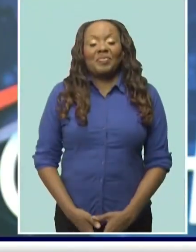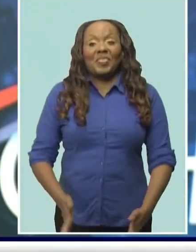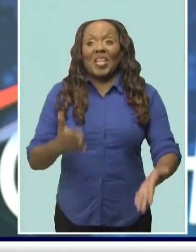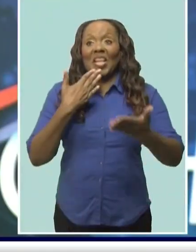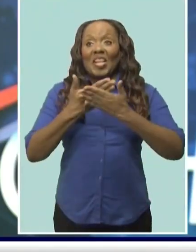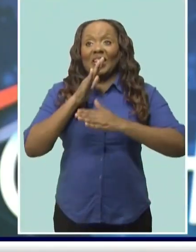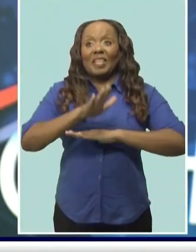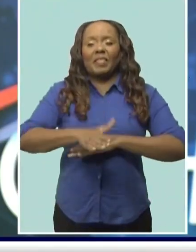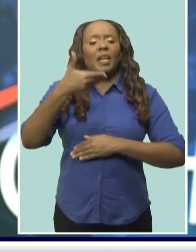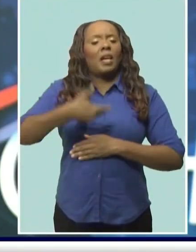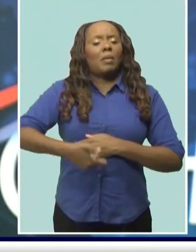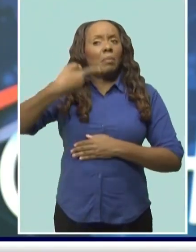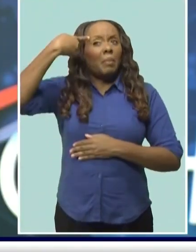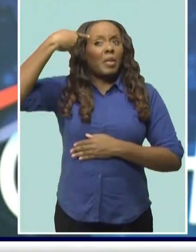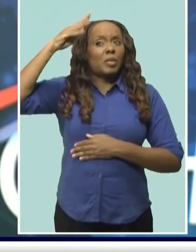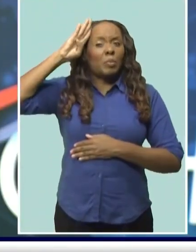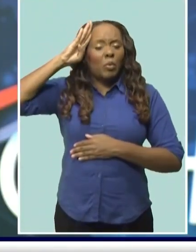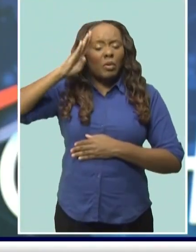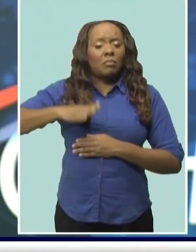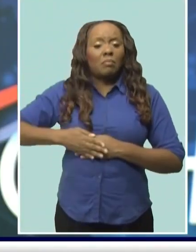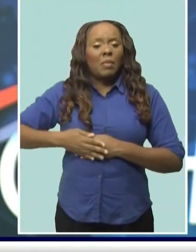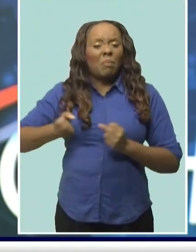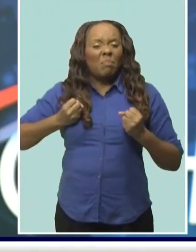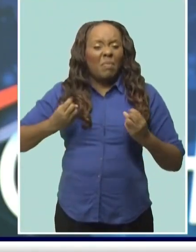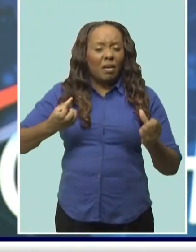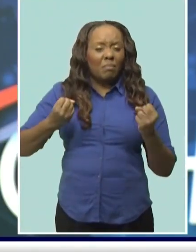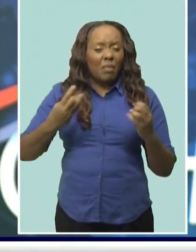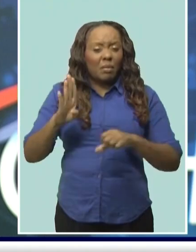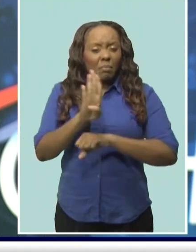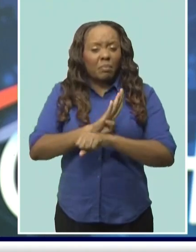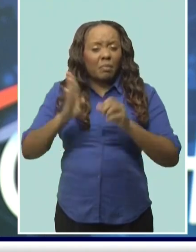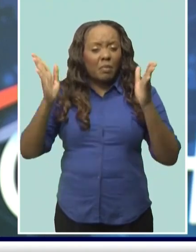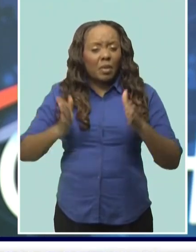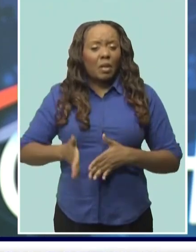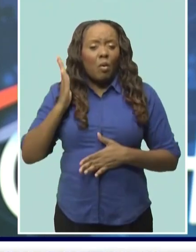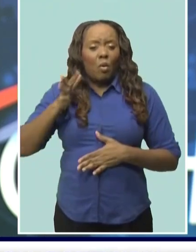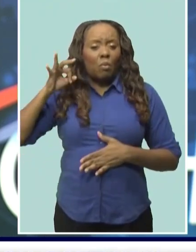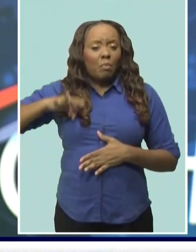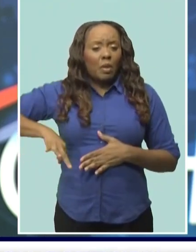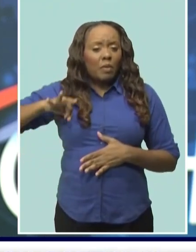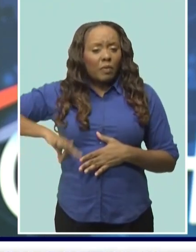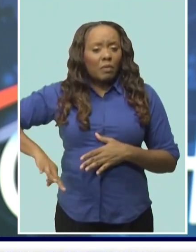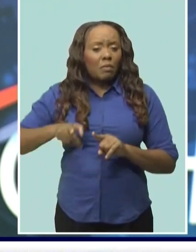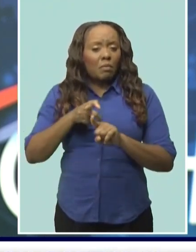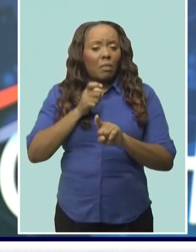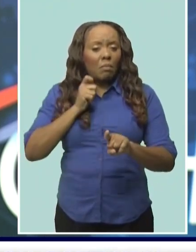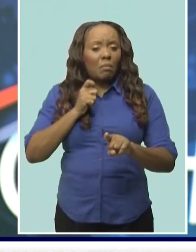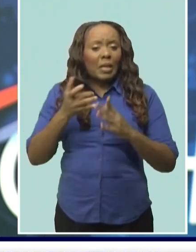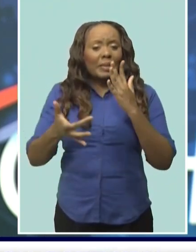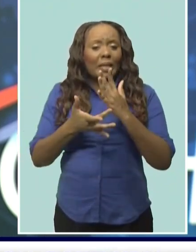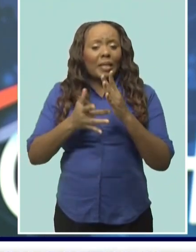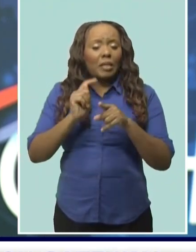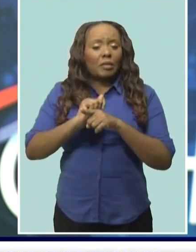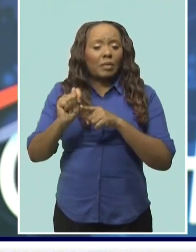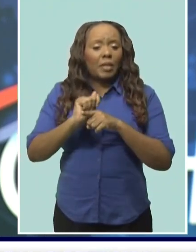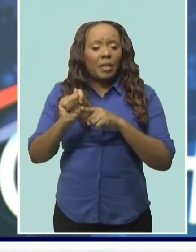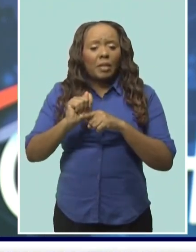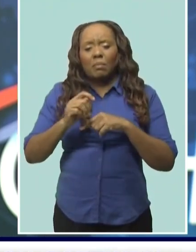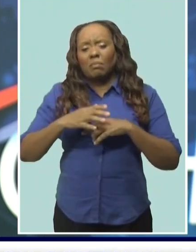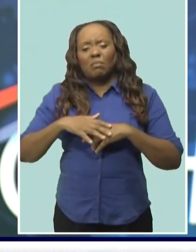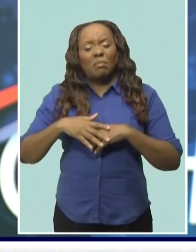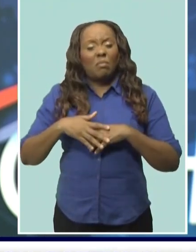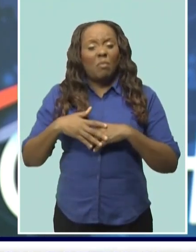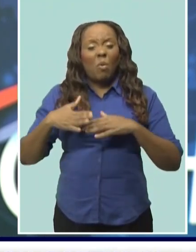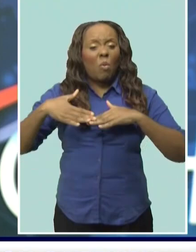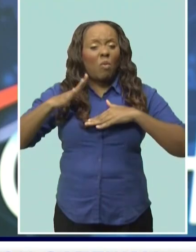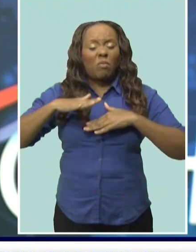Good evening, I'm Pearson Bowen. Thousands of Barbadians will benefit from technical training in over 20 subject areas in a few